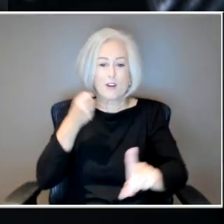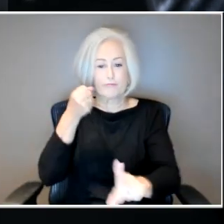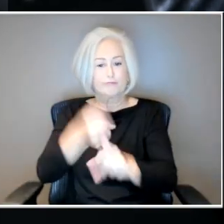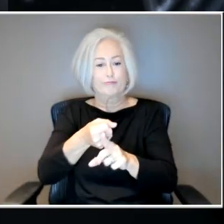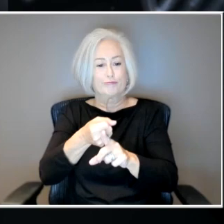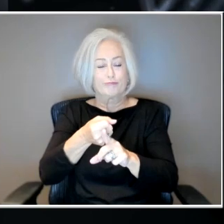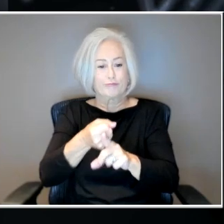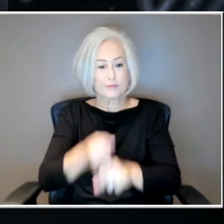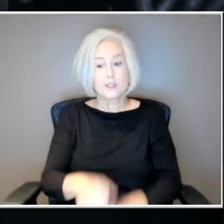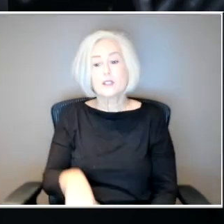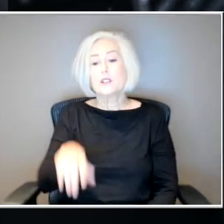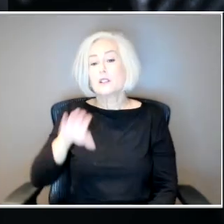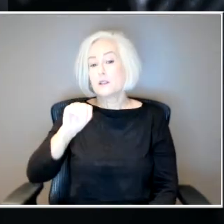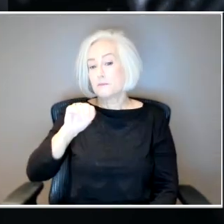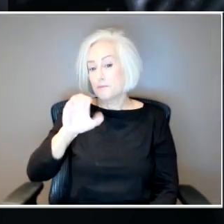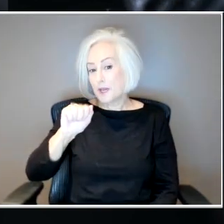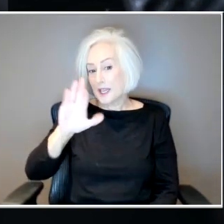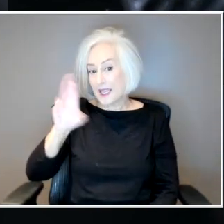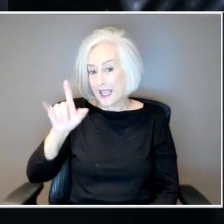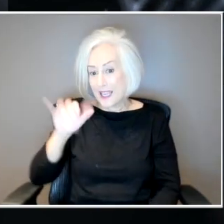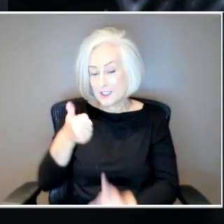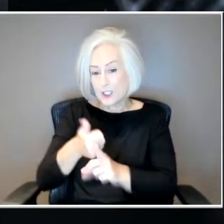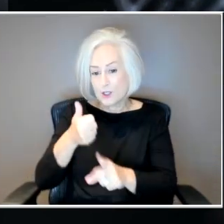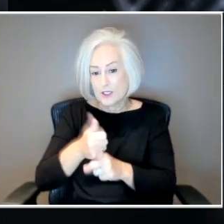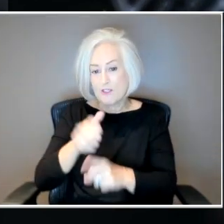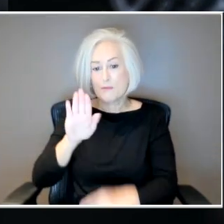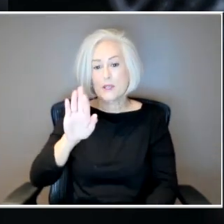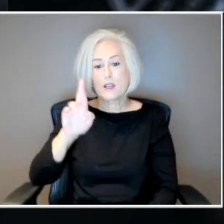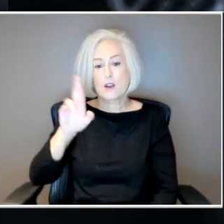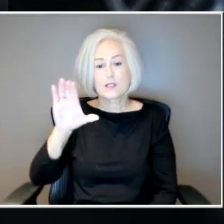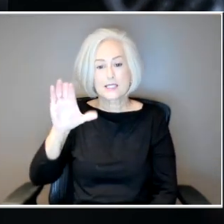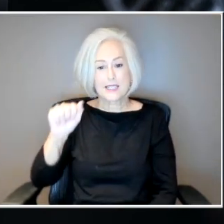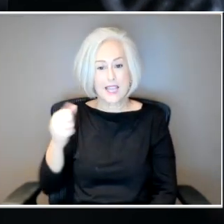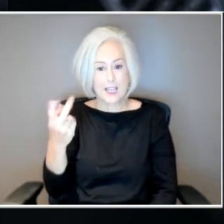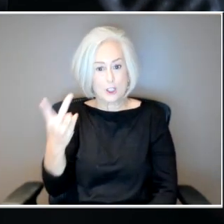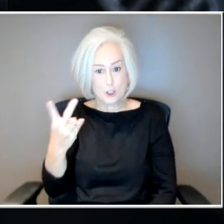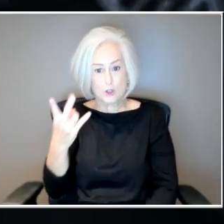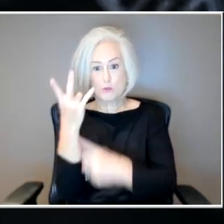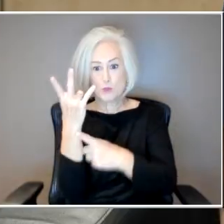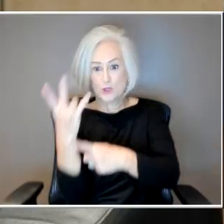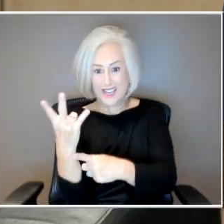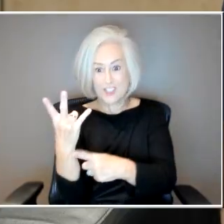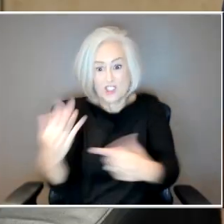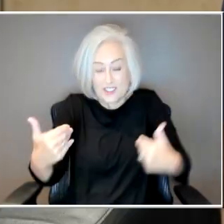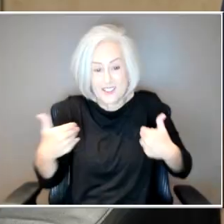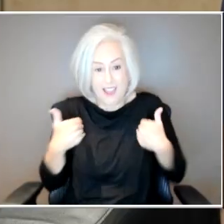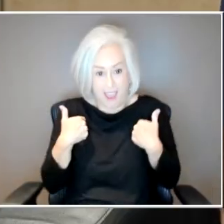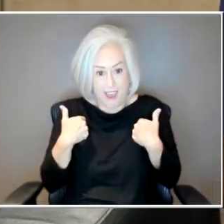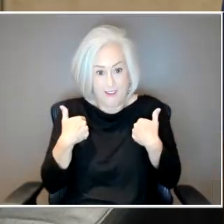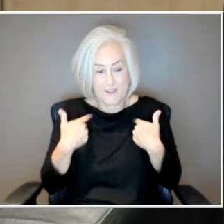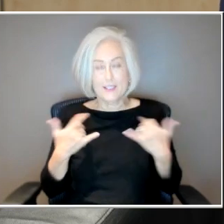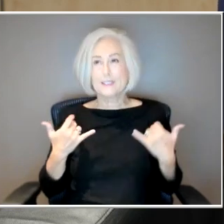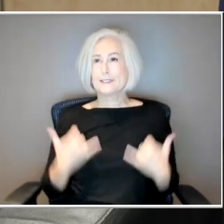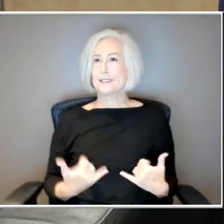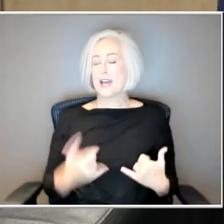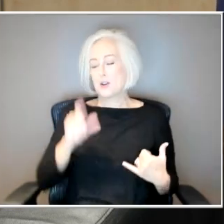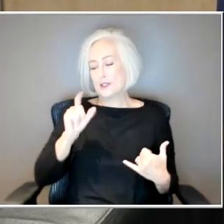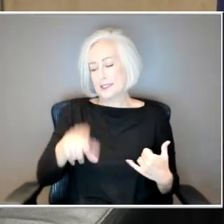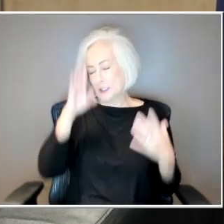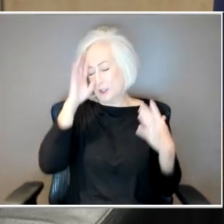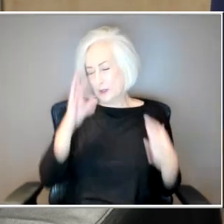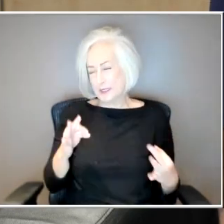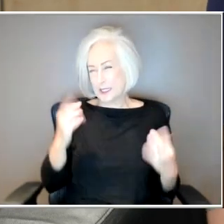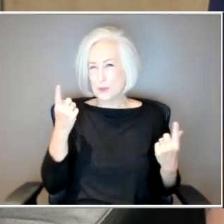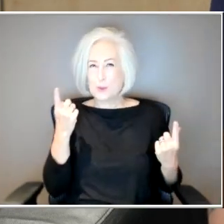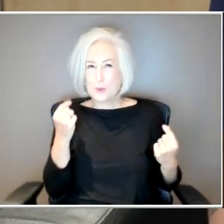for the BRCA2 mutation. Now it was decision time. I know that I would feel better for my level of control in